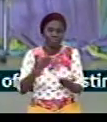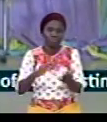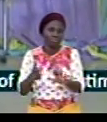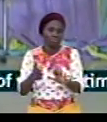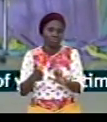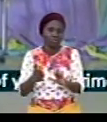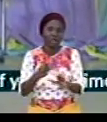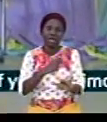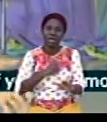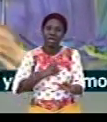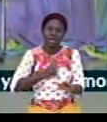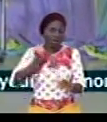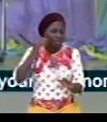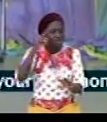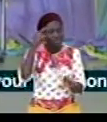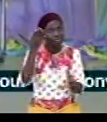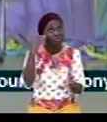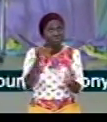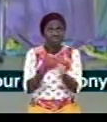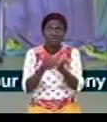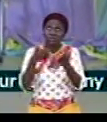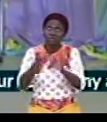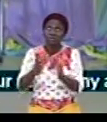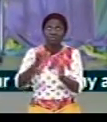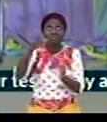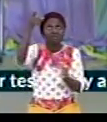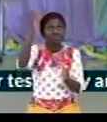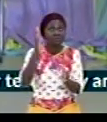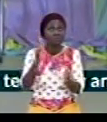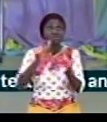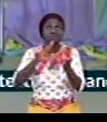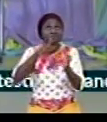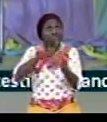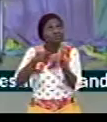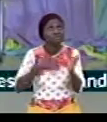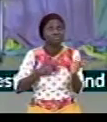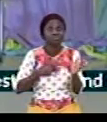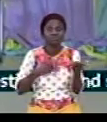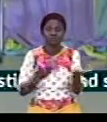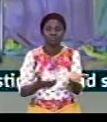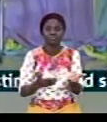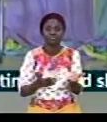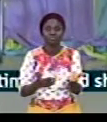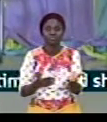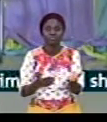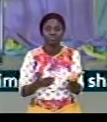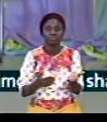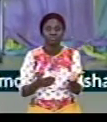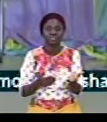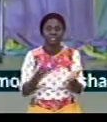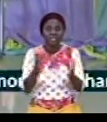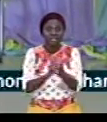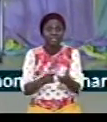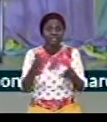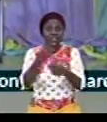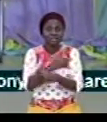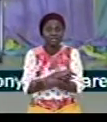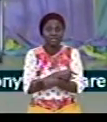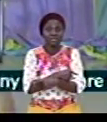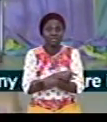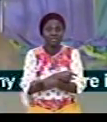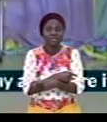away my life. But God gave me a solution where I touched this hand. That day, the type of